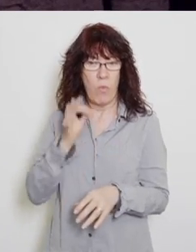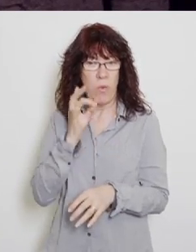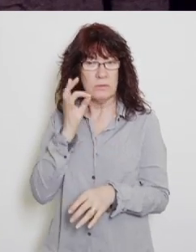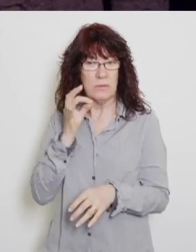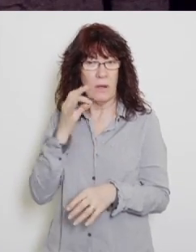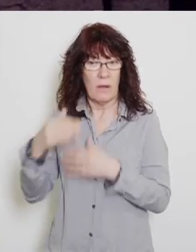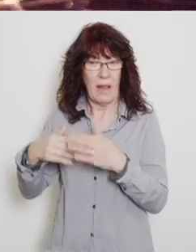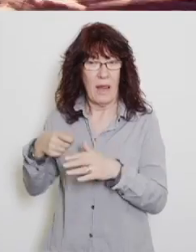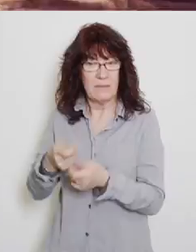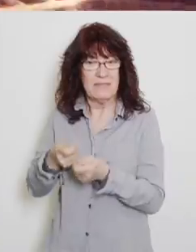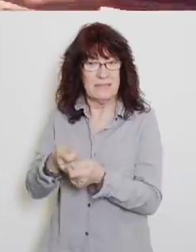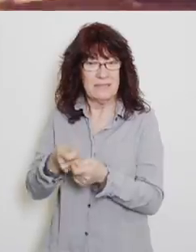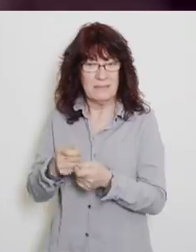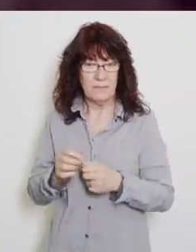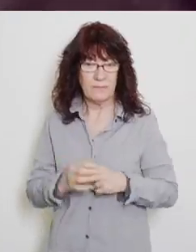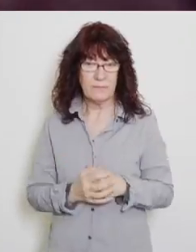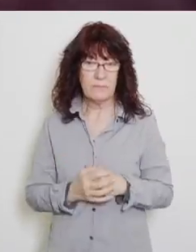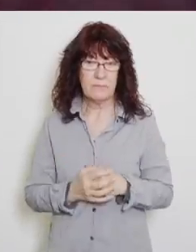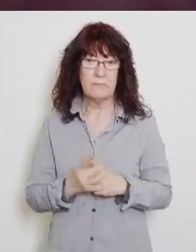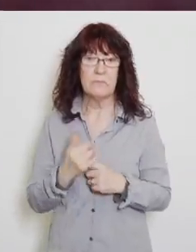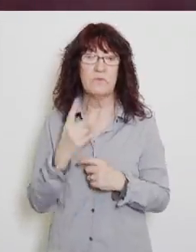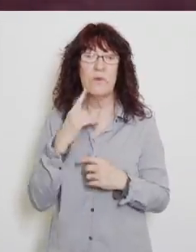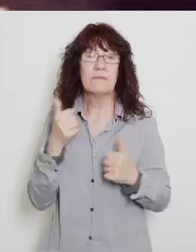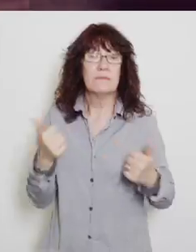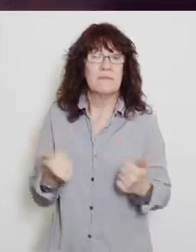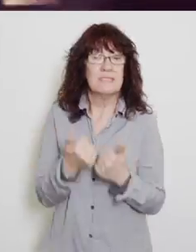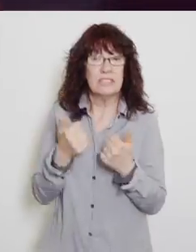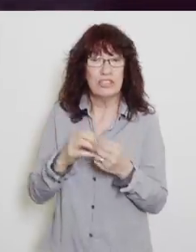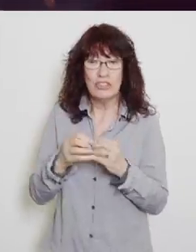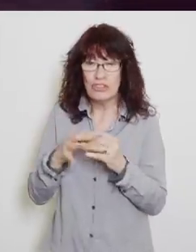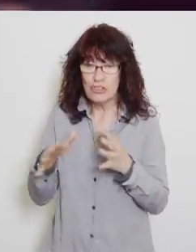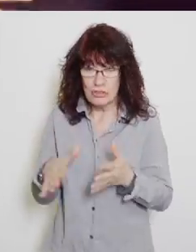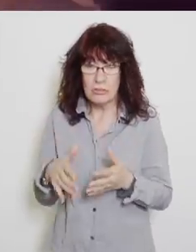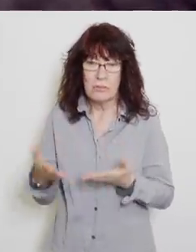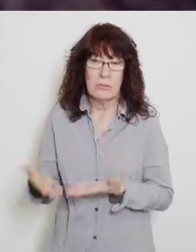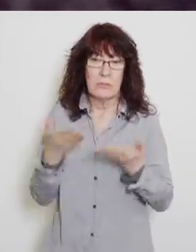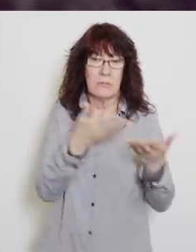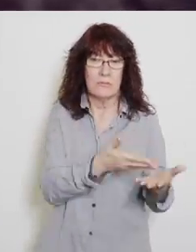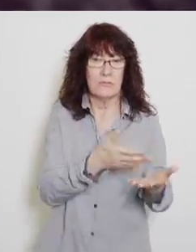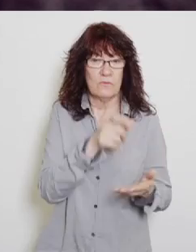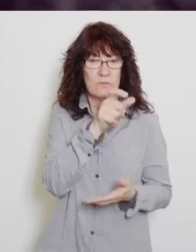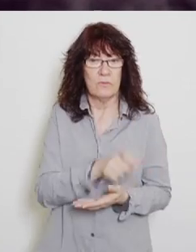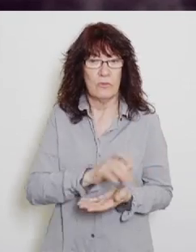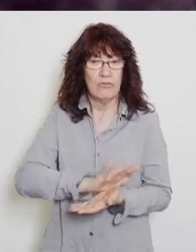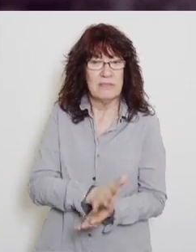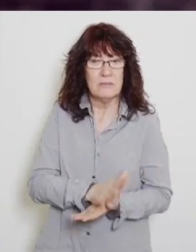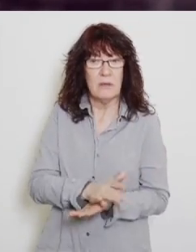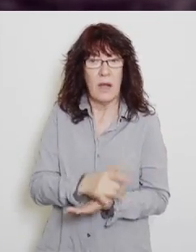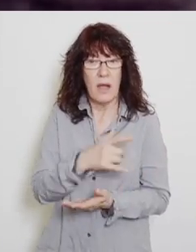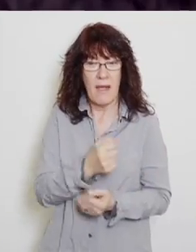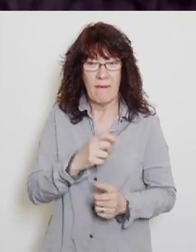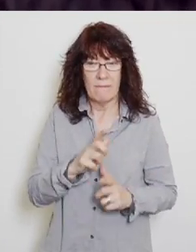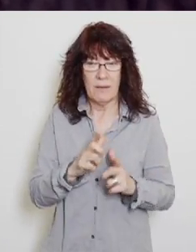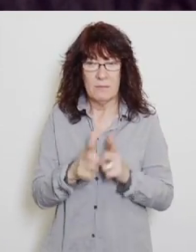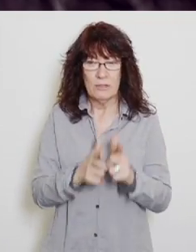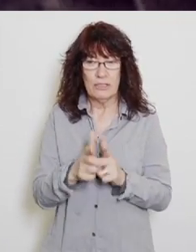Once the structure of the scythes had been laid down, they were passed to the grinders, who ground sharp edges on the blades.